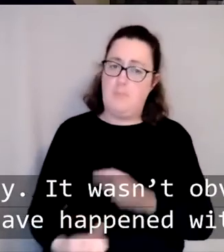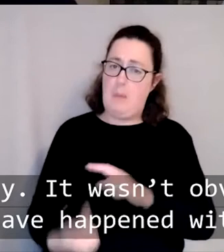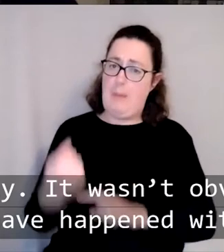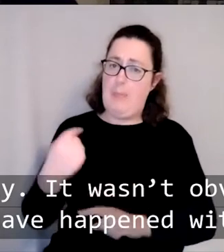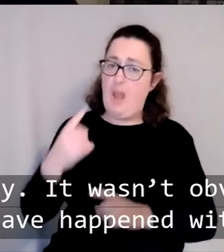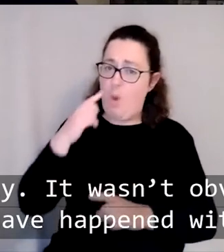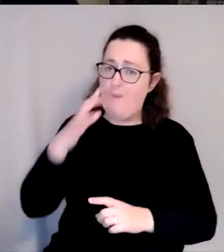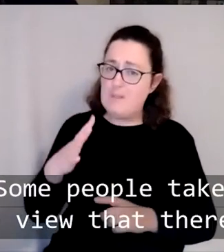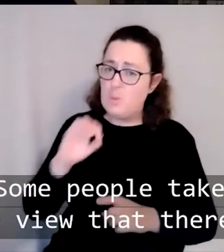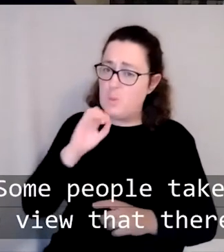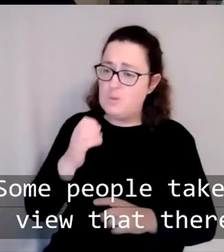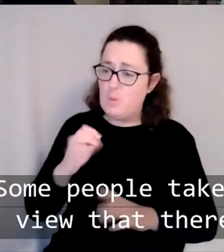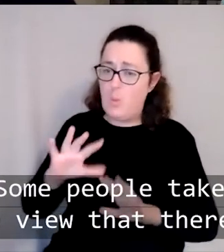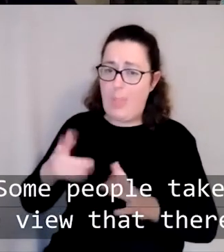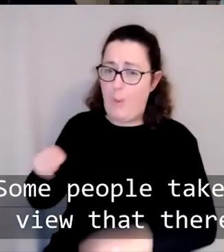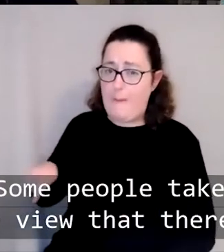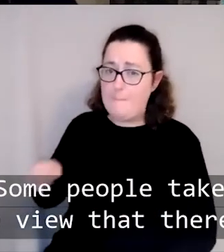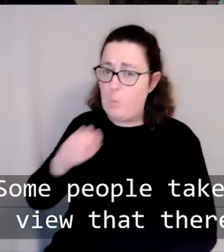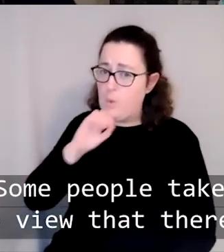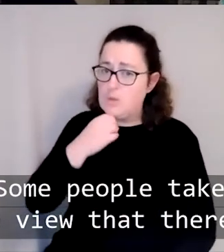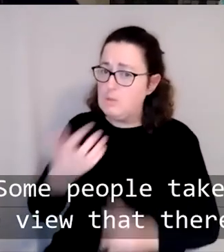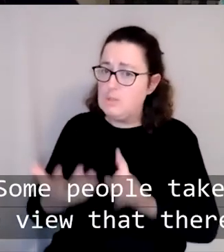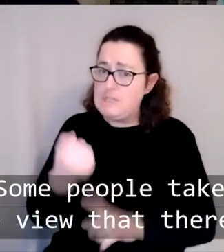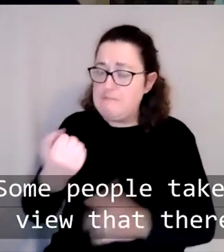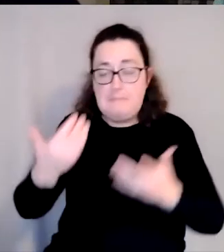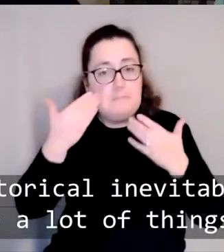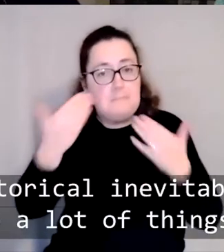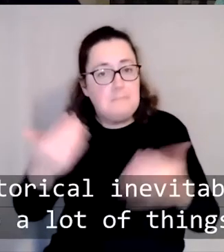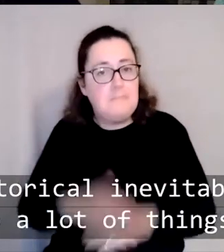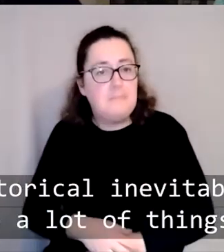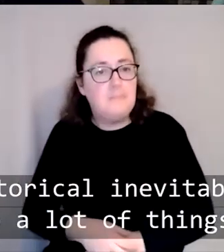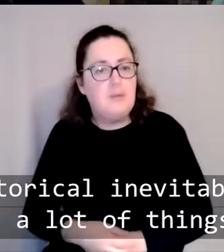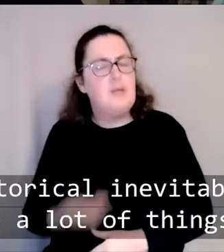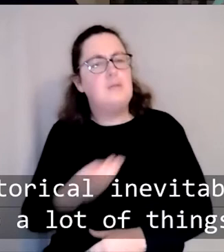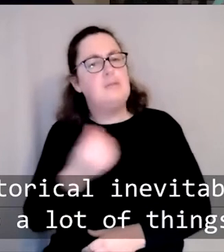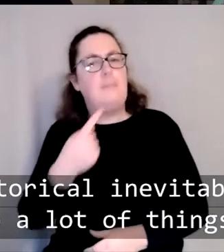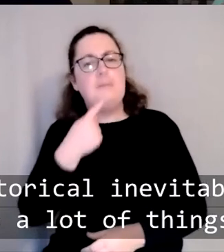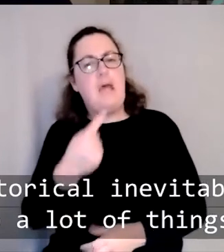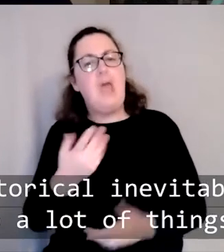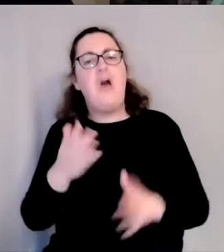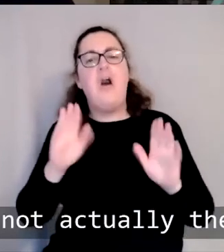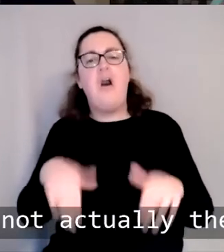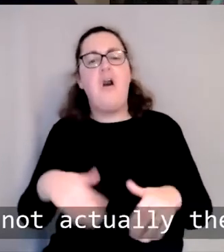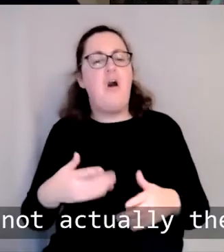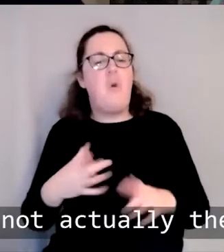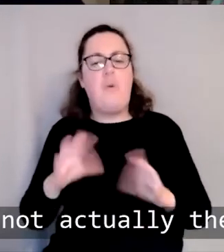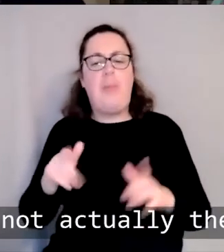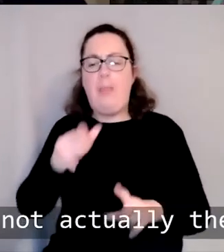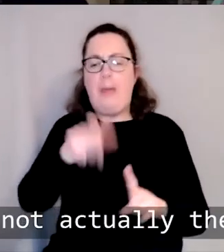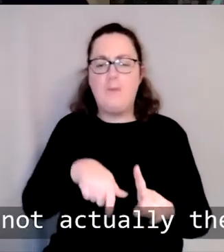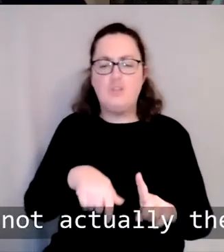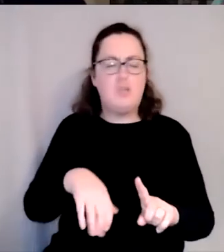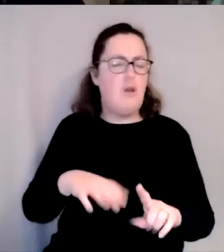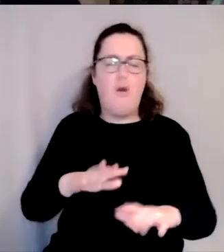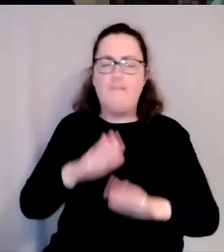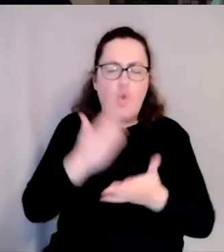happened without him. I mean, you know, some people take the view that there's an historical inevitability to a lot of things. That's not actually the